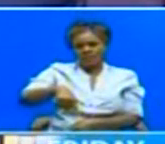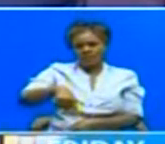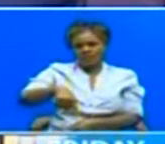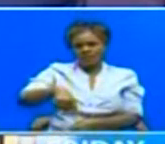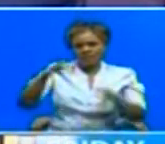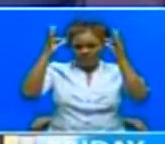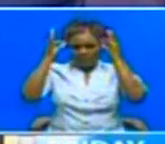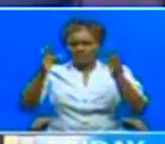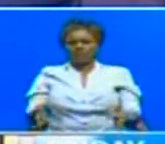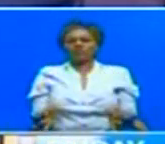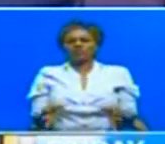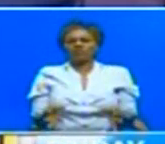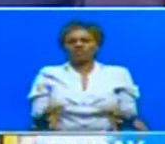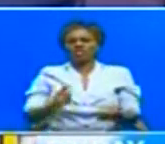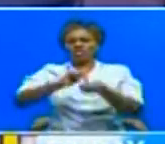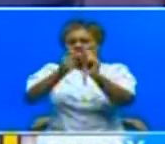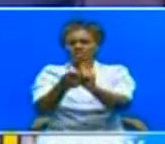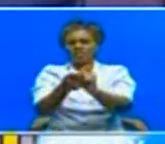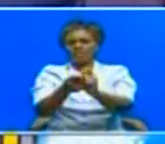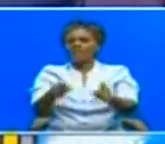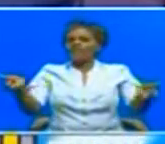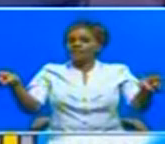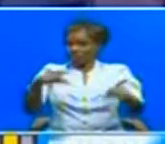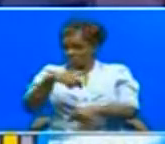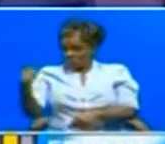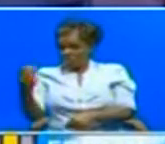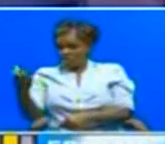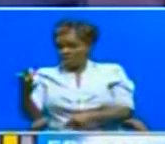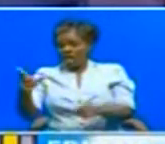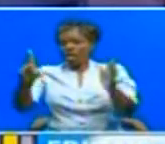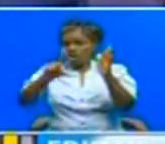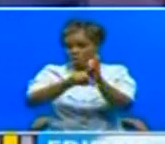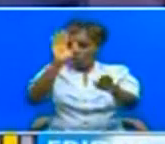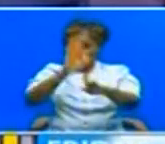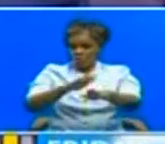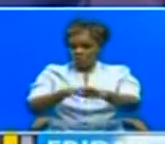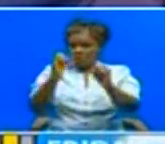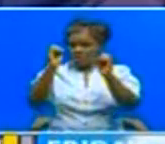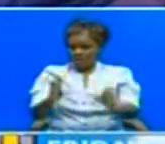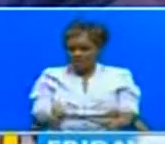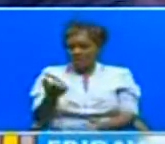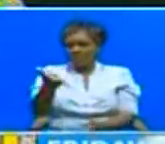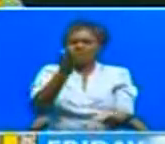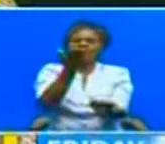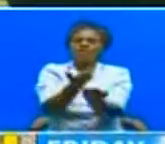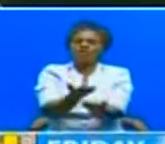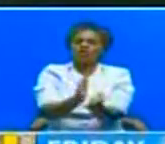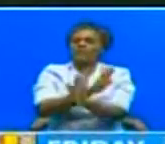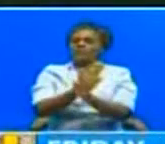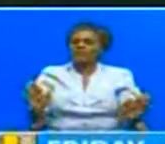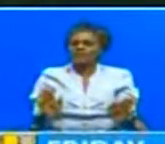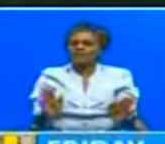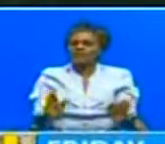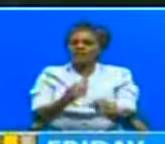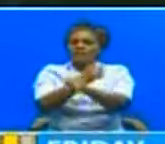to make a decision one way or other. Even when they go and say a law is not good, they merely recommend. Almost all